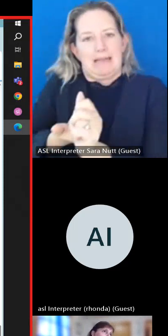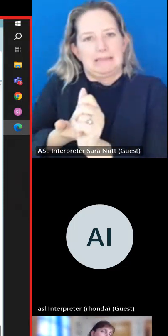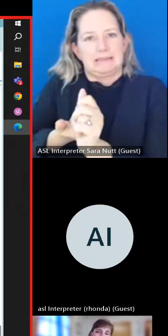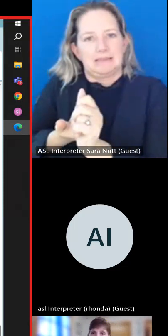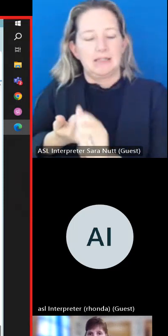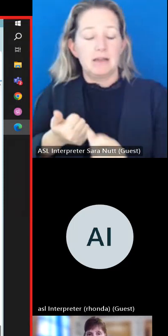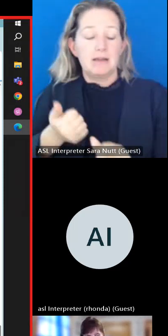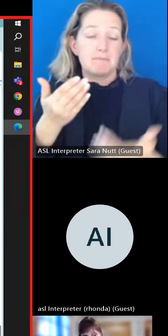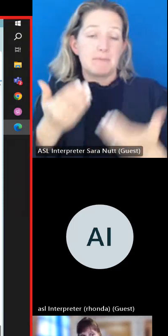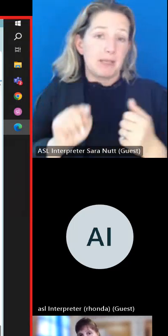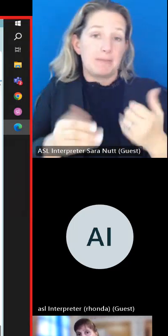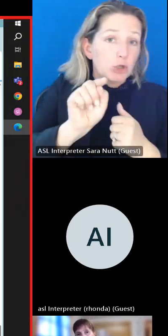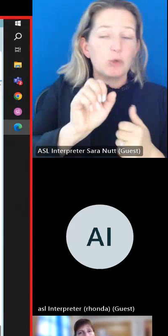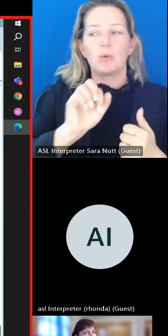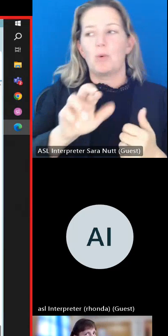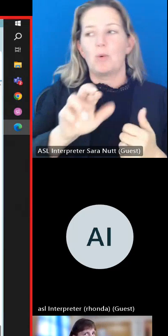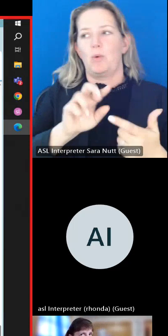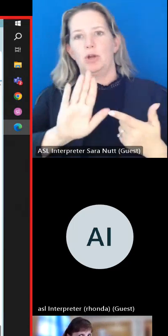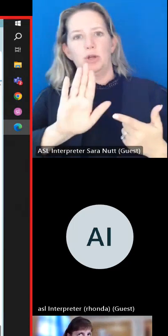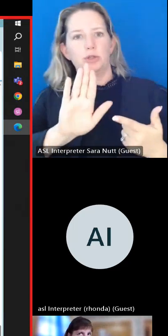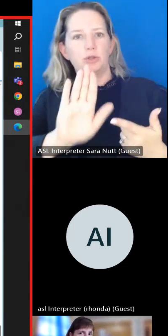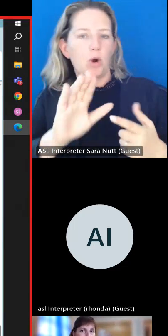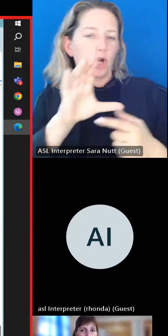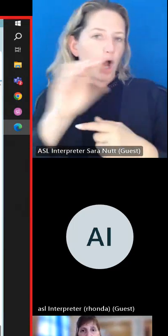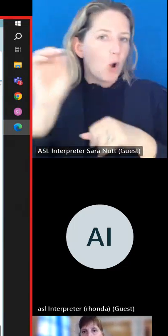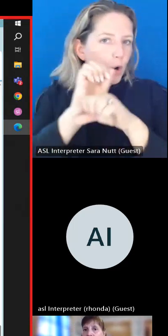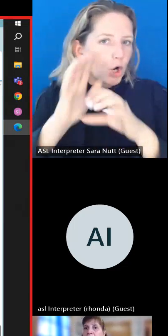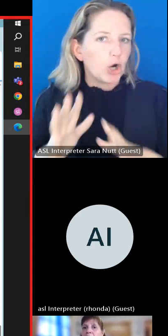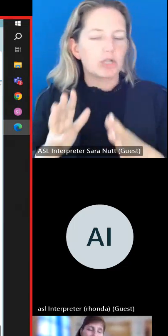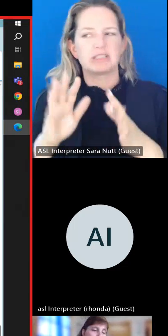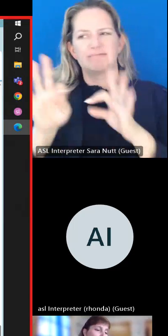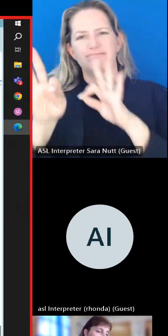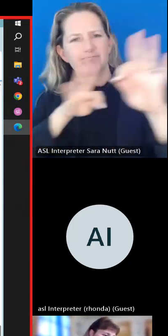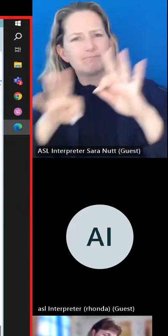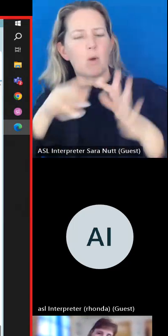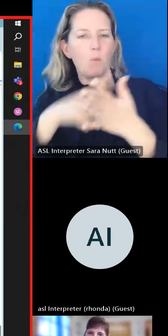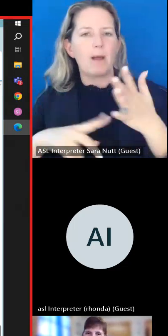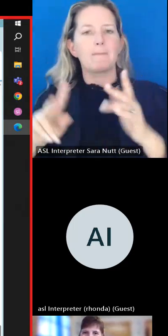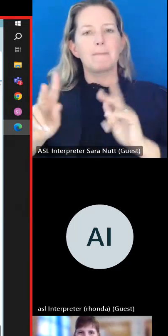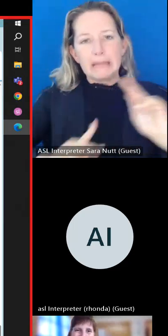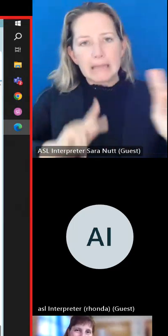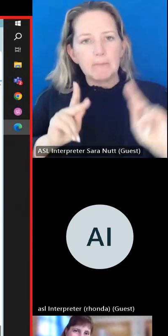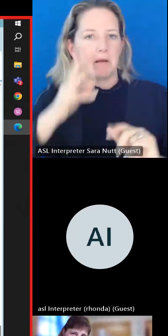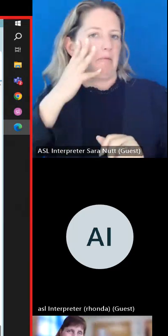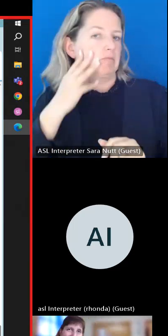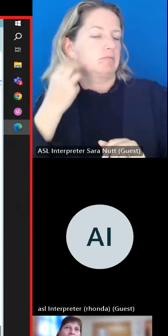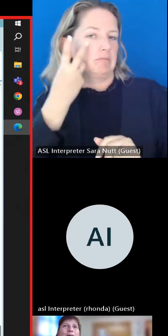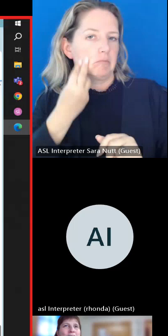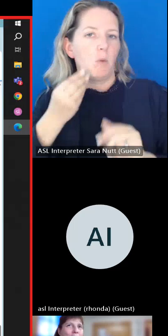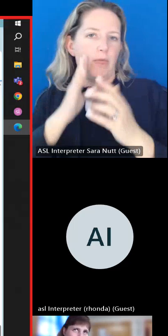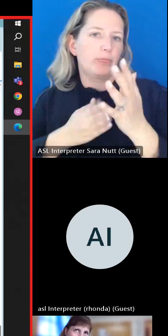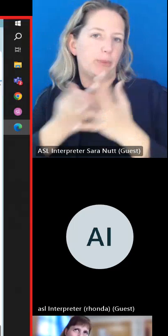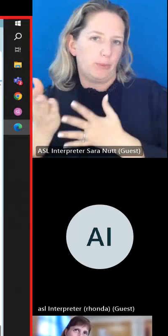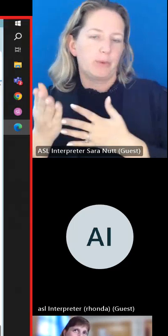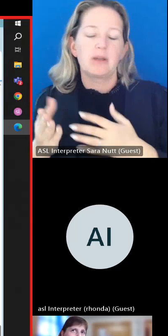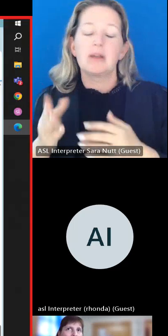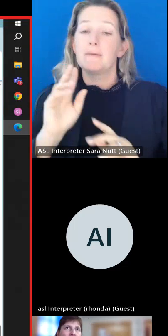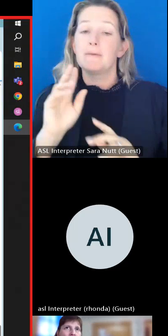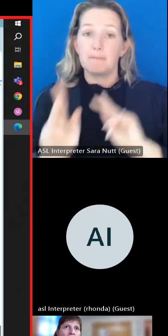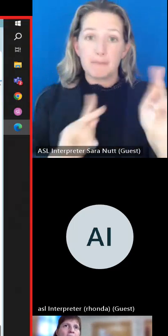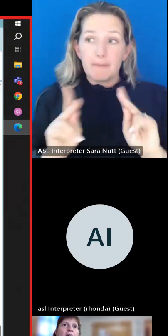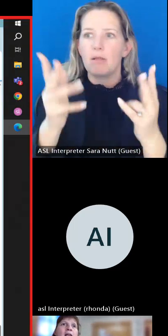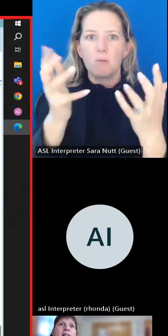You know, what did they go through? What's the conflict? That type of thing. People are always interested in hearing stories about other